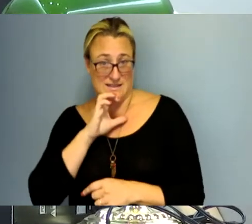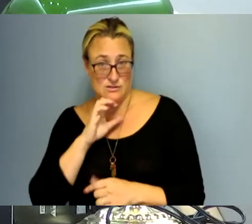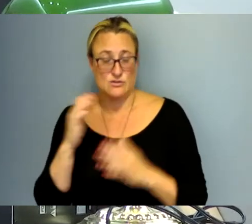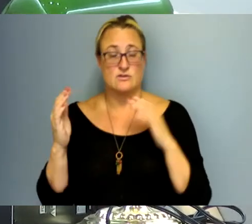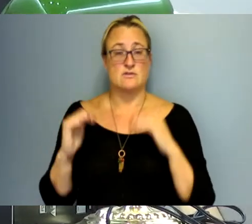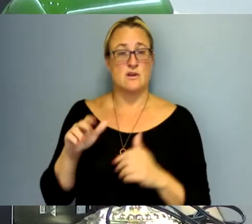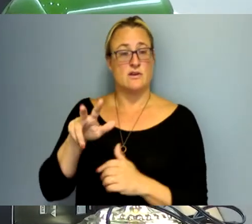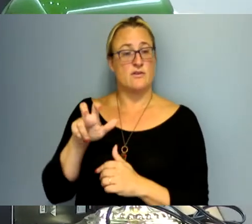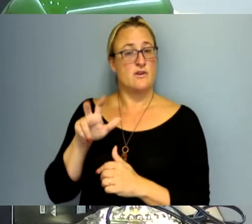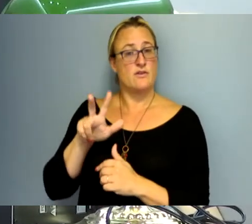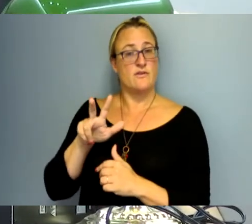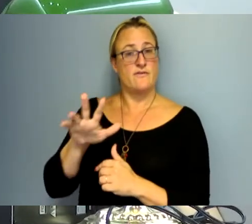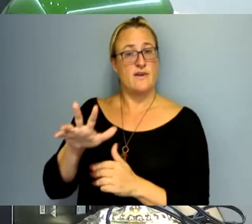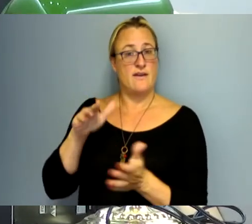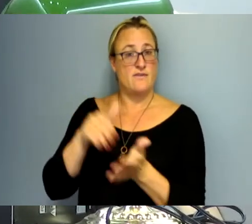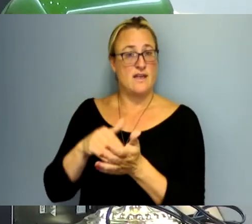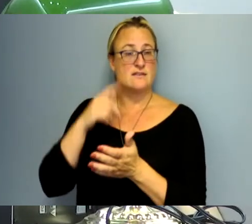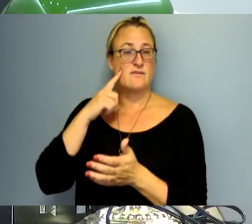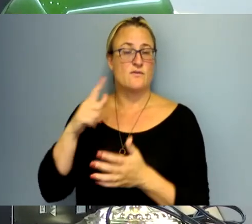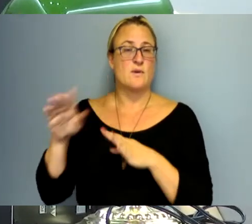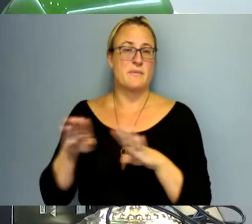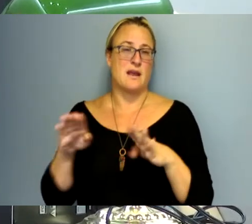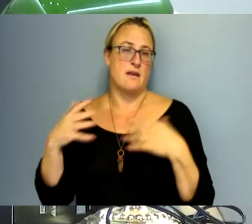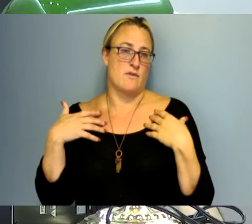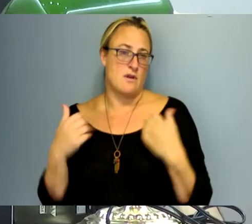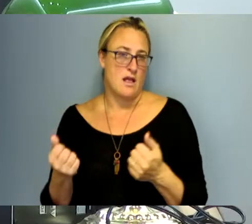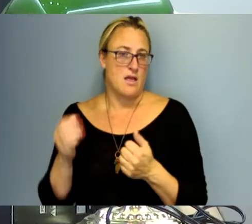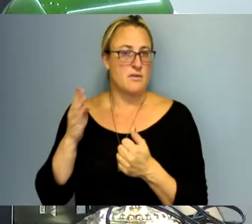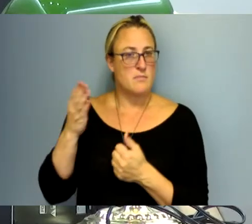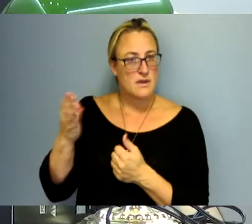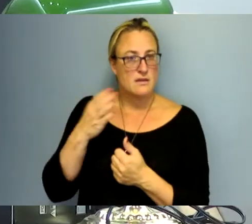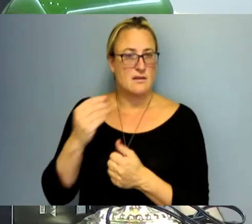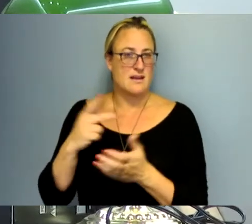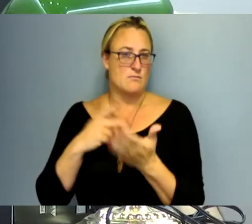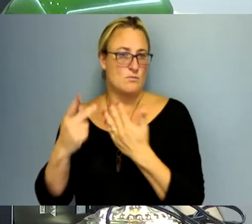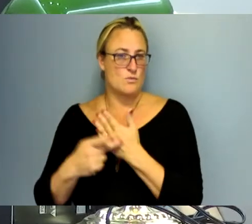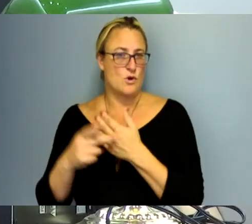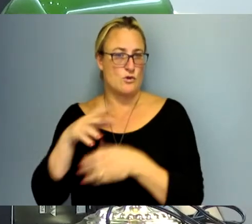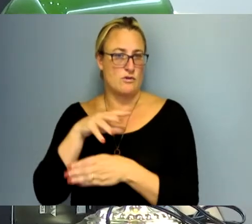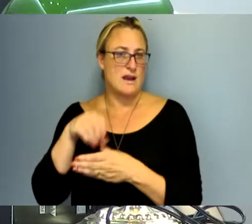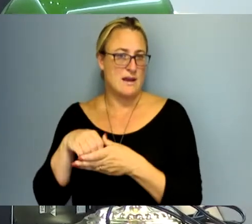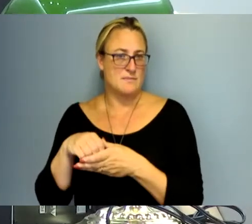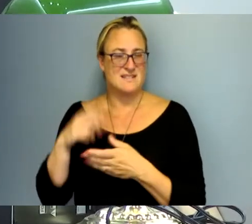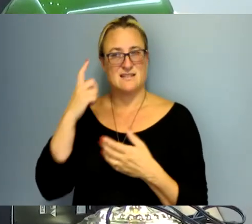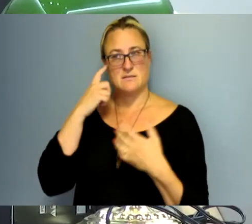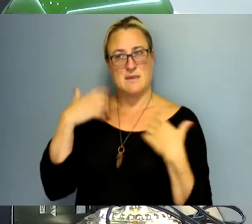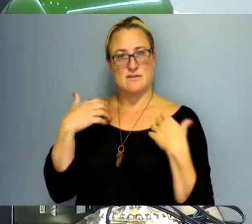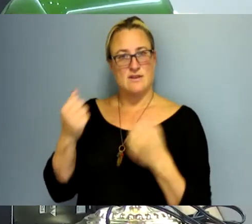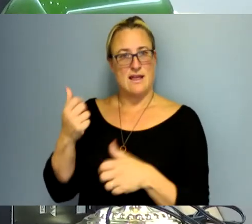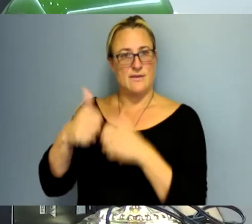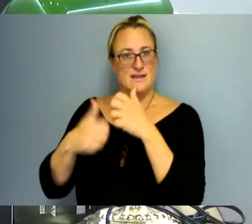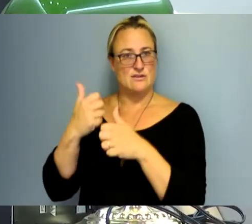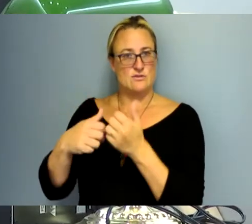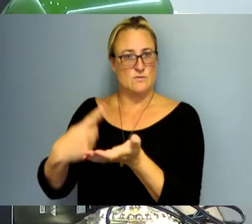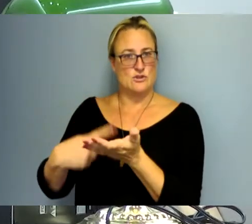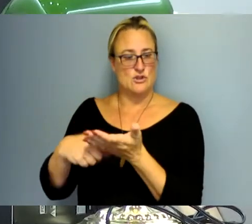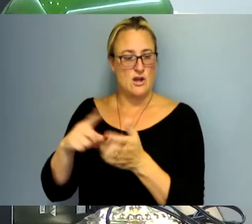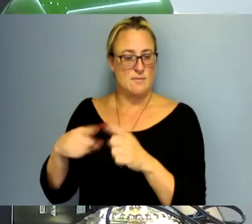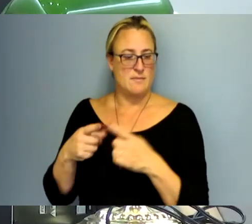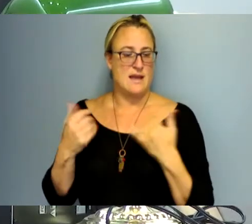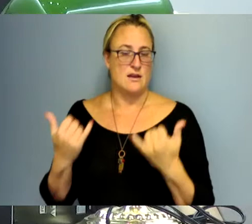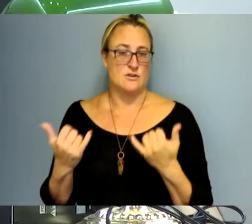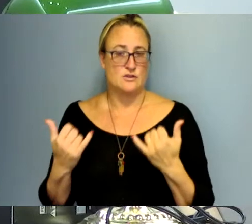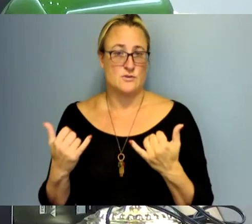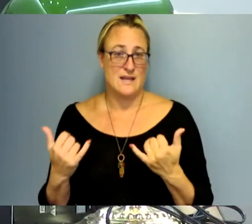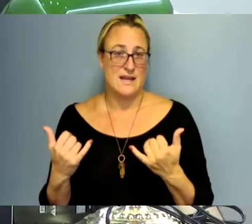$335,000 for behavioral health developmental programs, which addresses some of the mental health issues that were raised earlier. In fact,